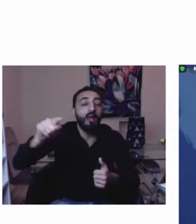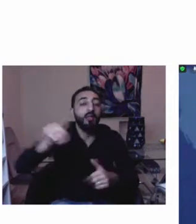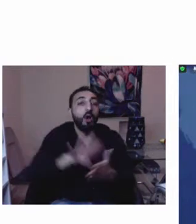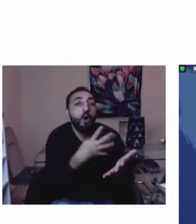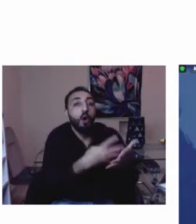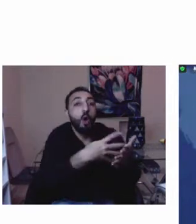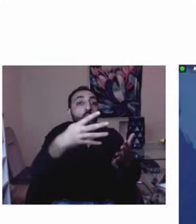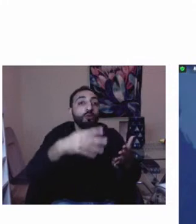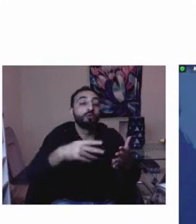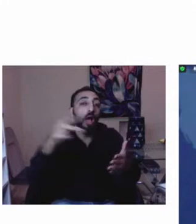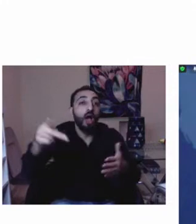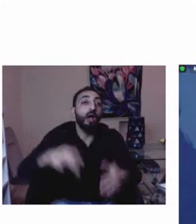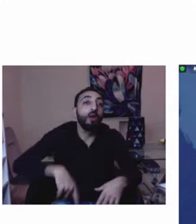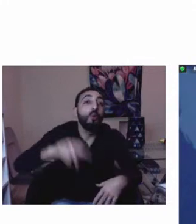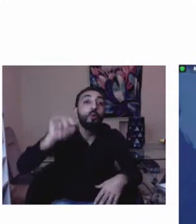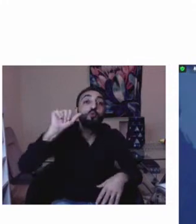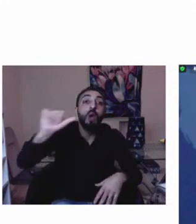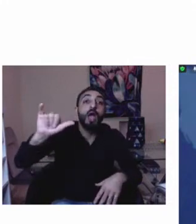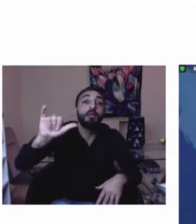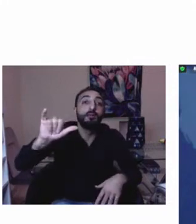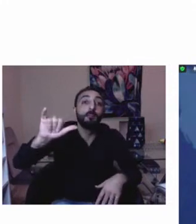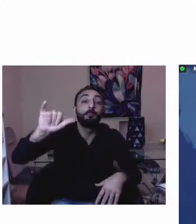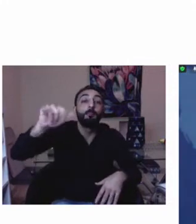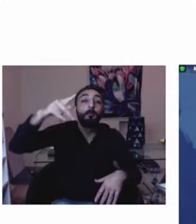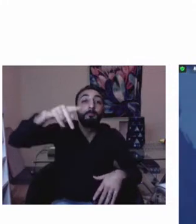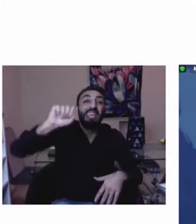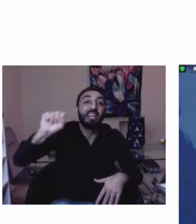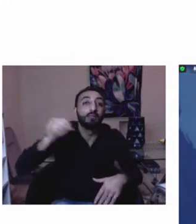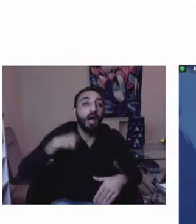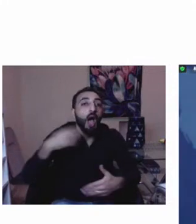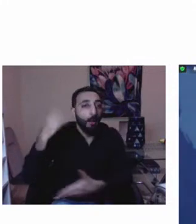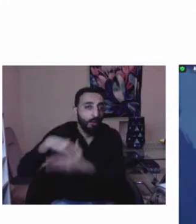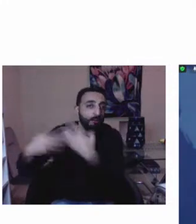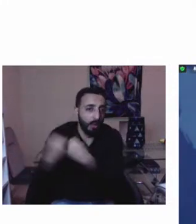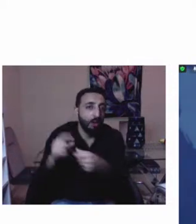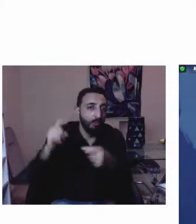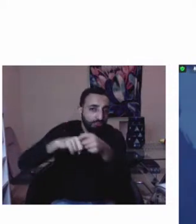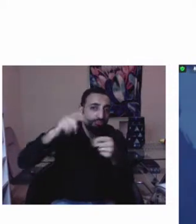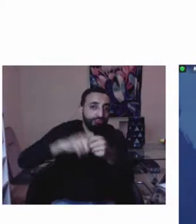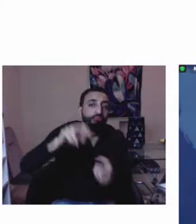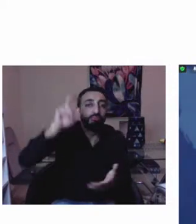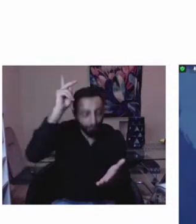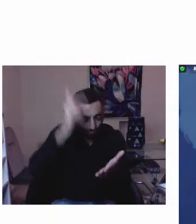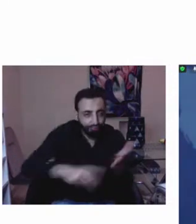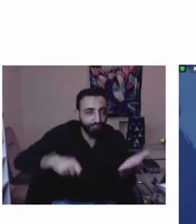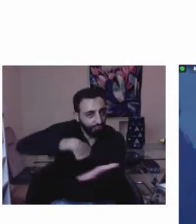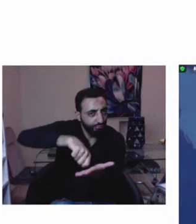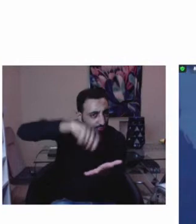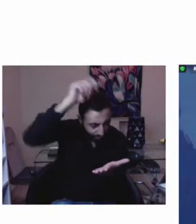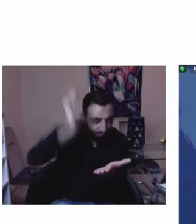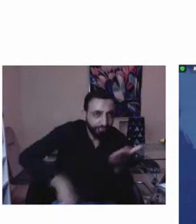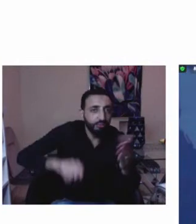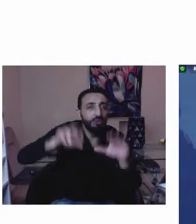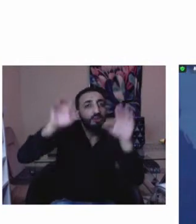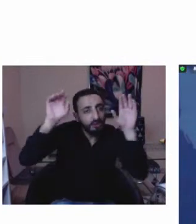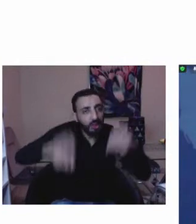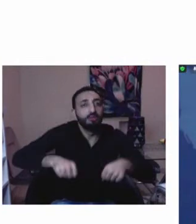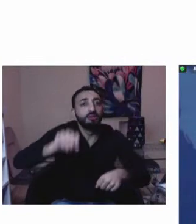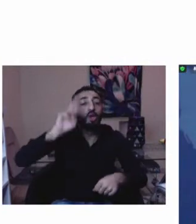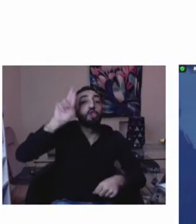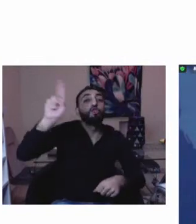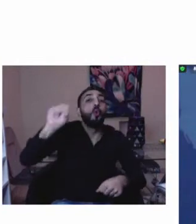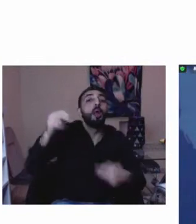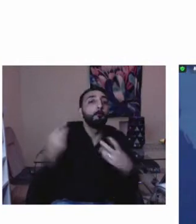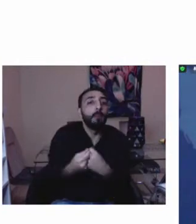and training opportunities. I invite you to look into this and to perhaps be inspired by the guidelines to